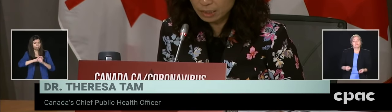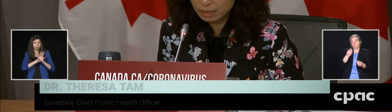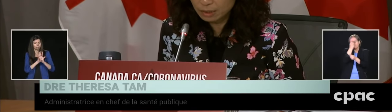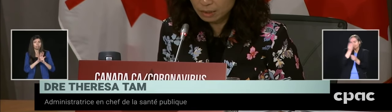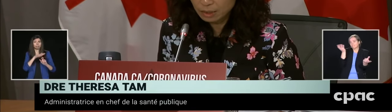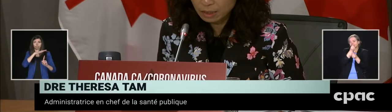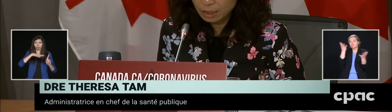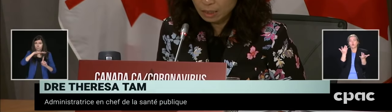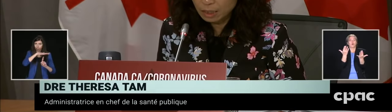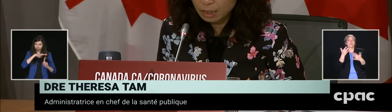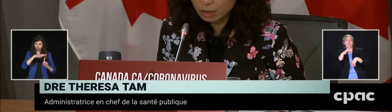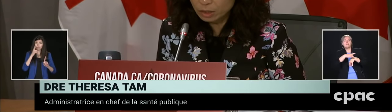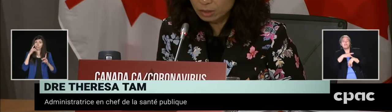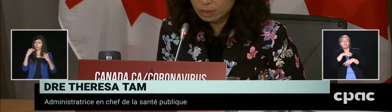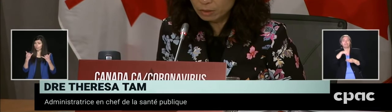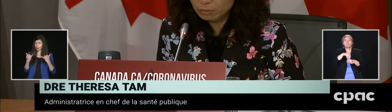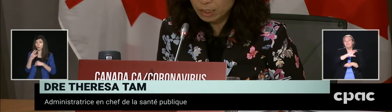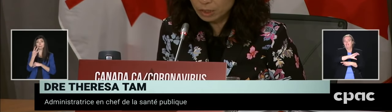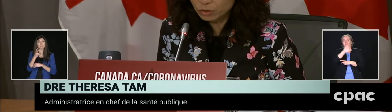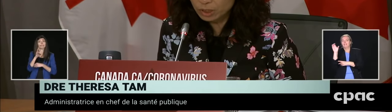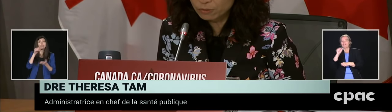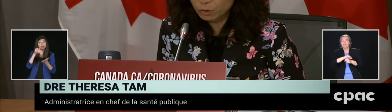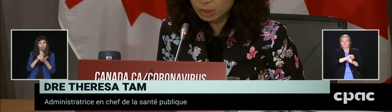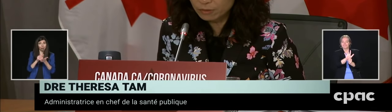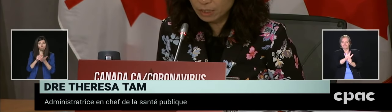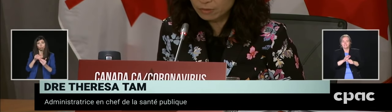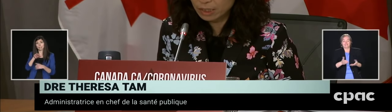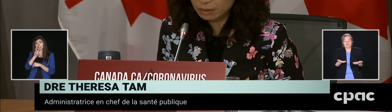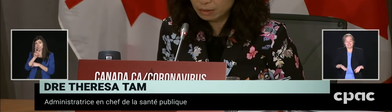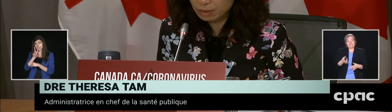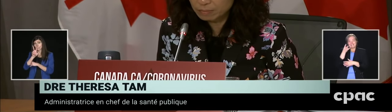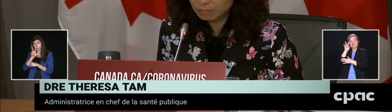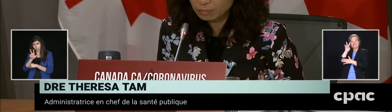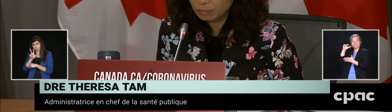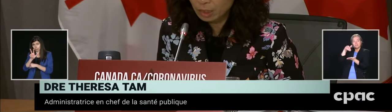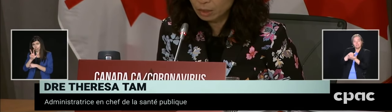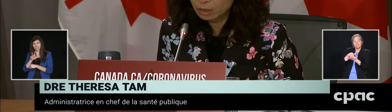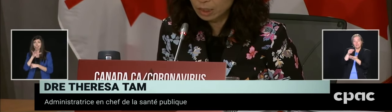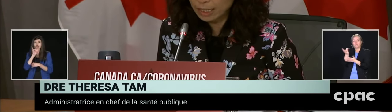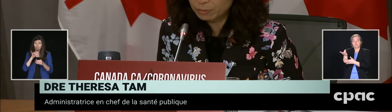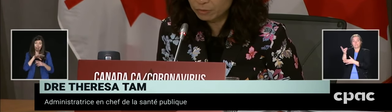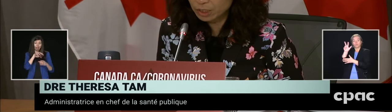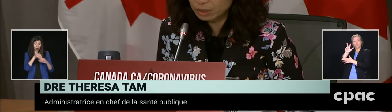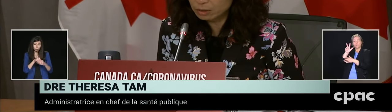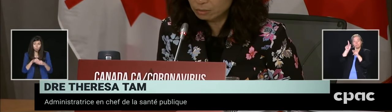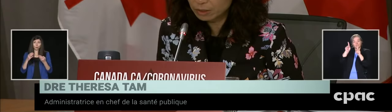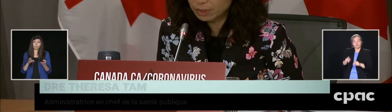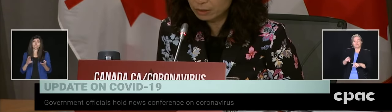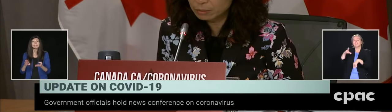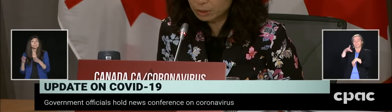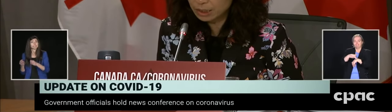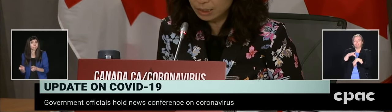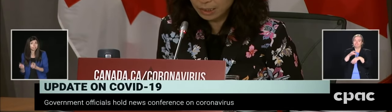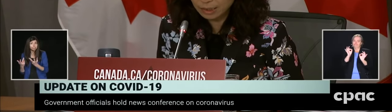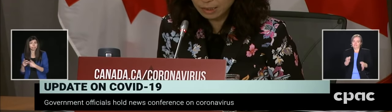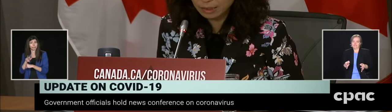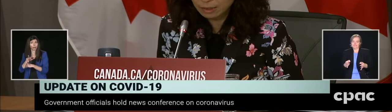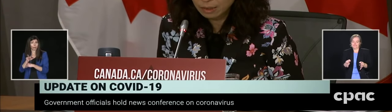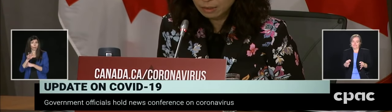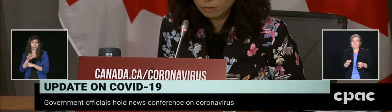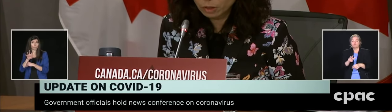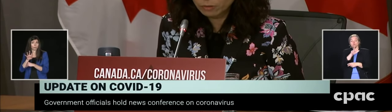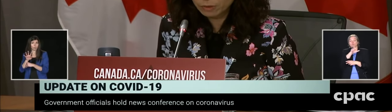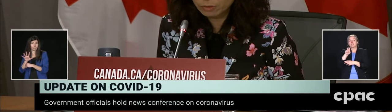17,063 cases, including 345 deaths. On the lab front, we have now completed